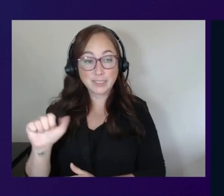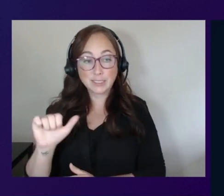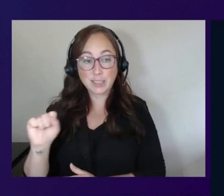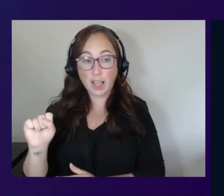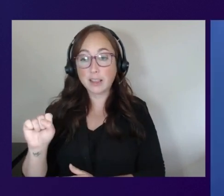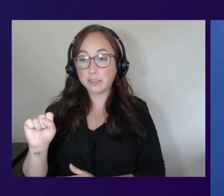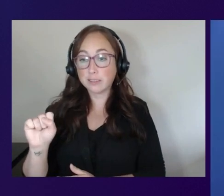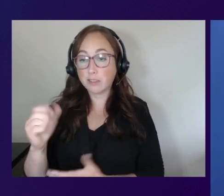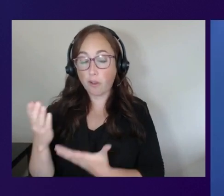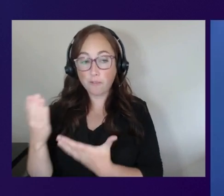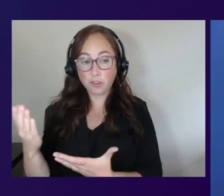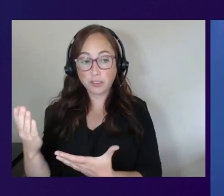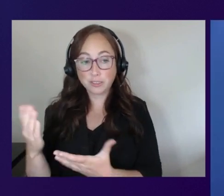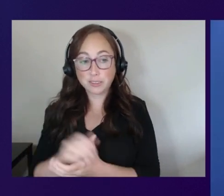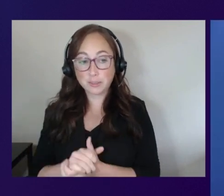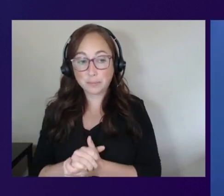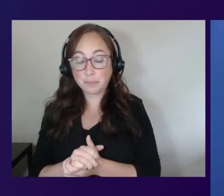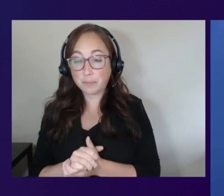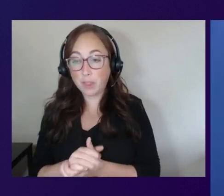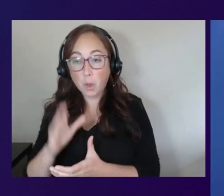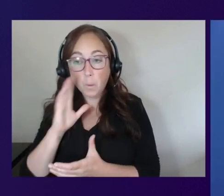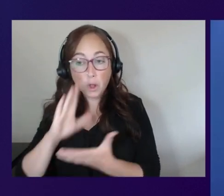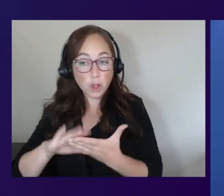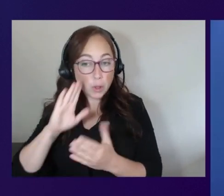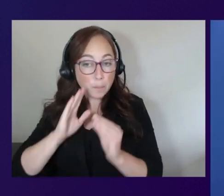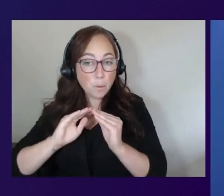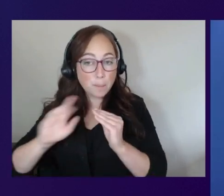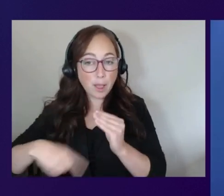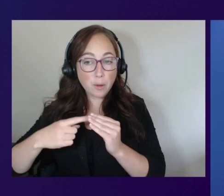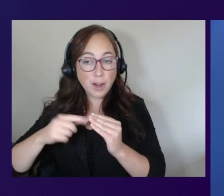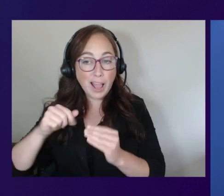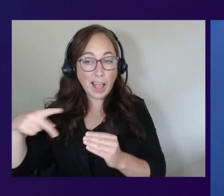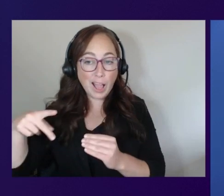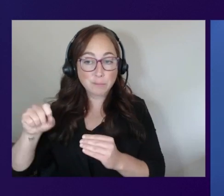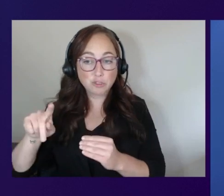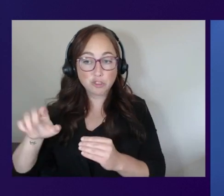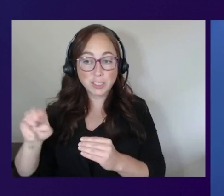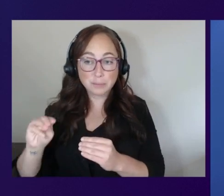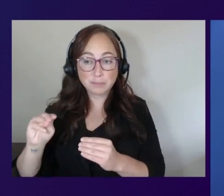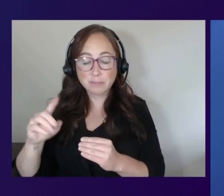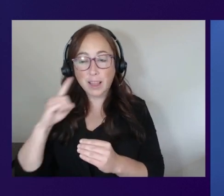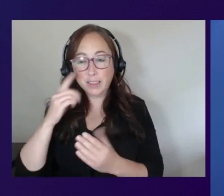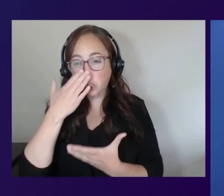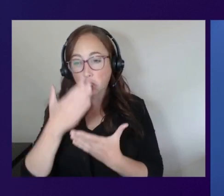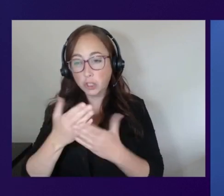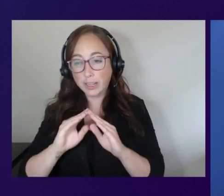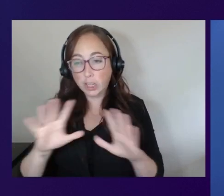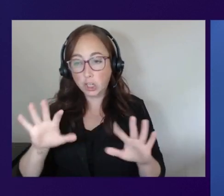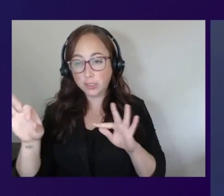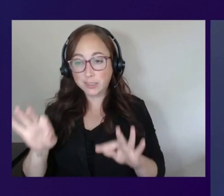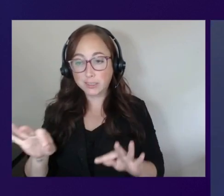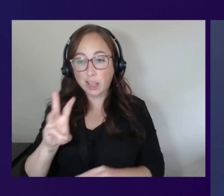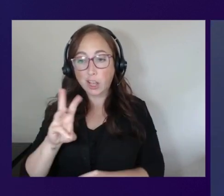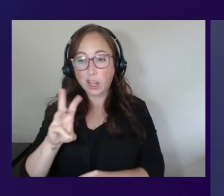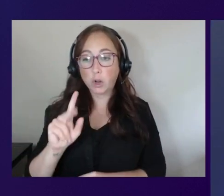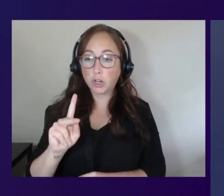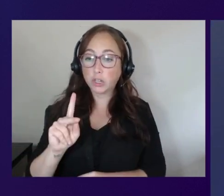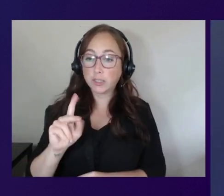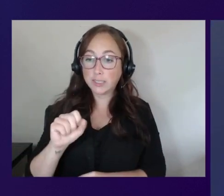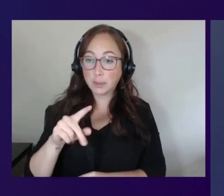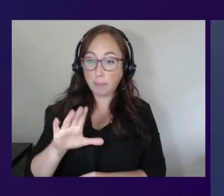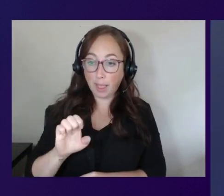AppStream. So we'll learn more about AppStream. But that's, I think, a really great distinction to make between Workspaces and AppStream, right? Workspaces yes. is